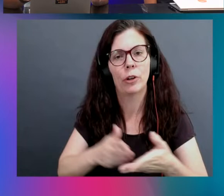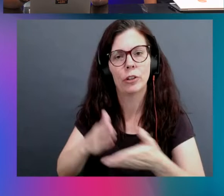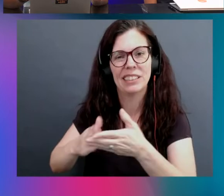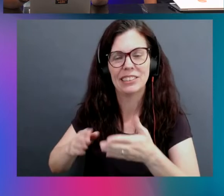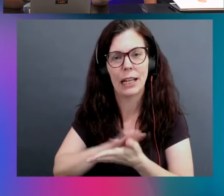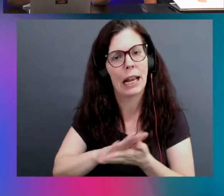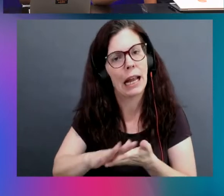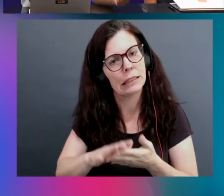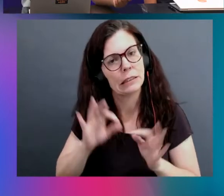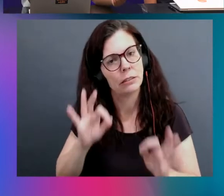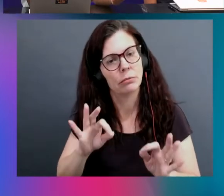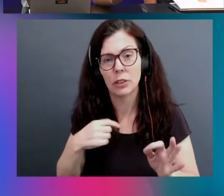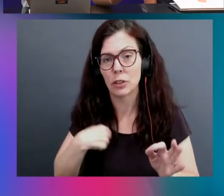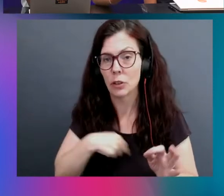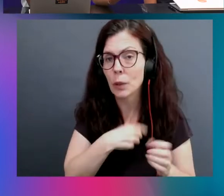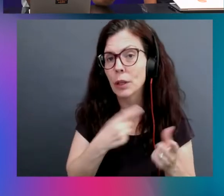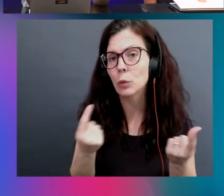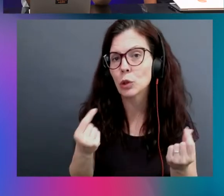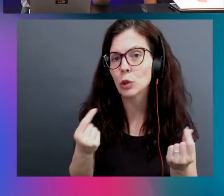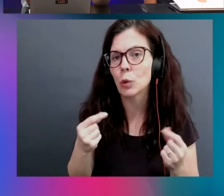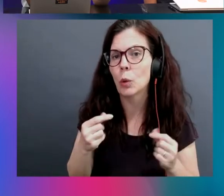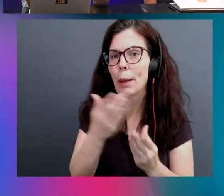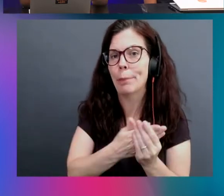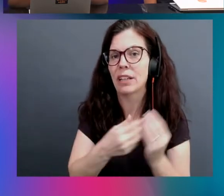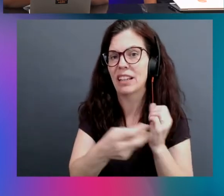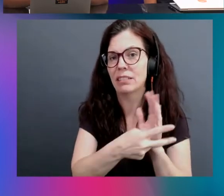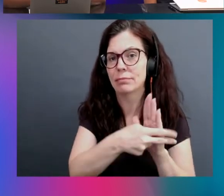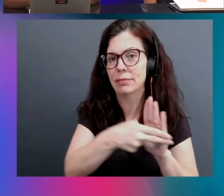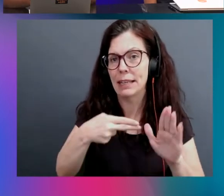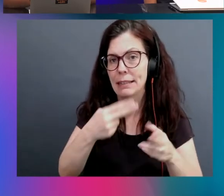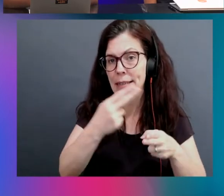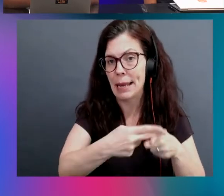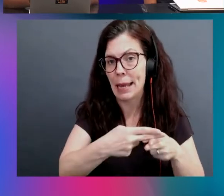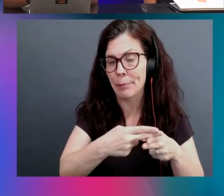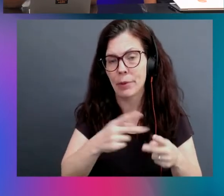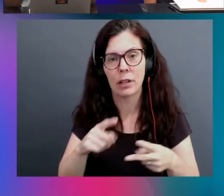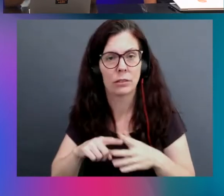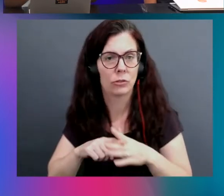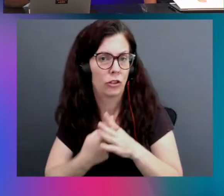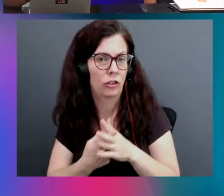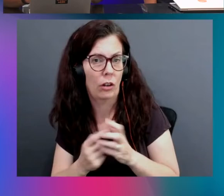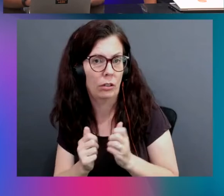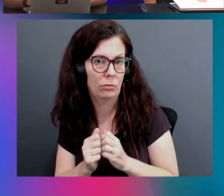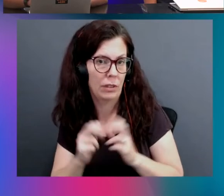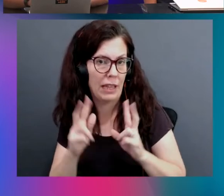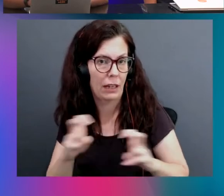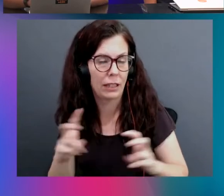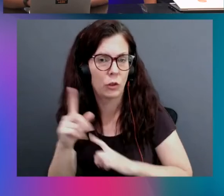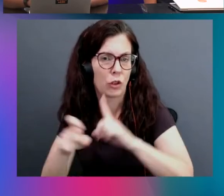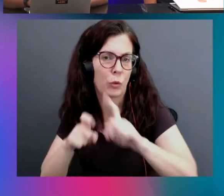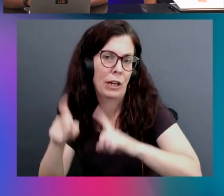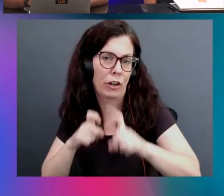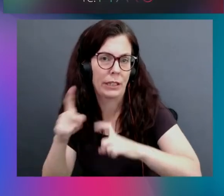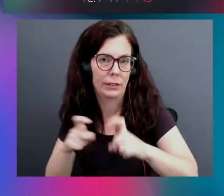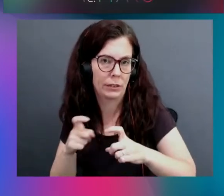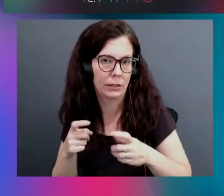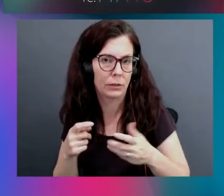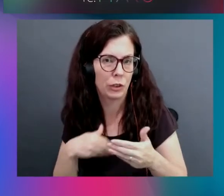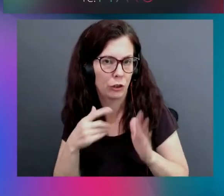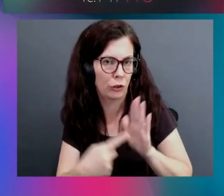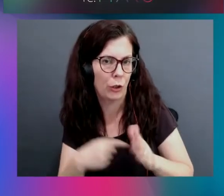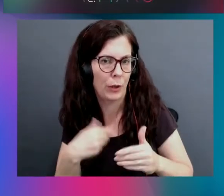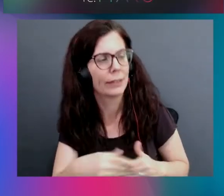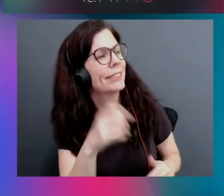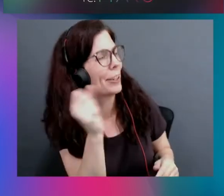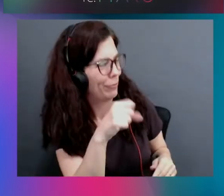do is we just have to give the bucket name and get started by analyzing or sending queries, as we are going That's to do right. next. Yeah. That's okay. right. Super You